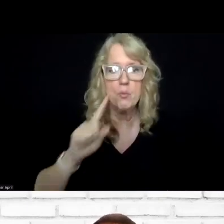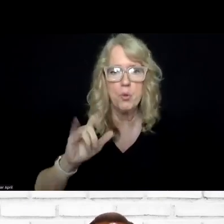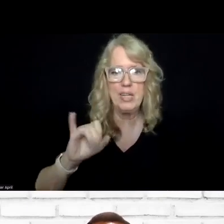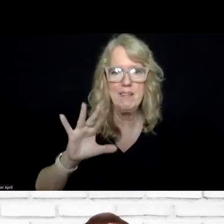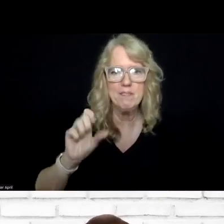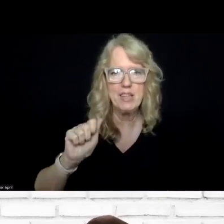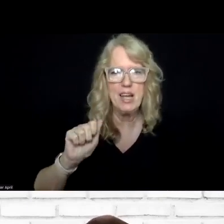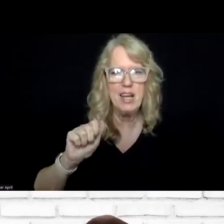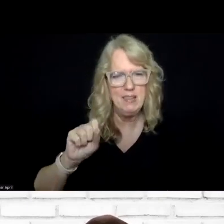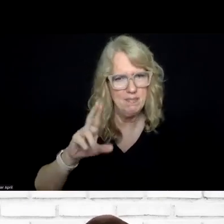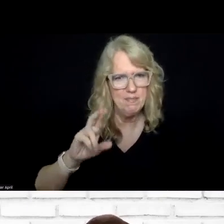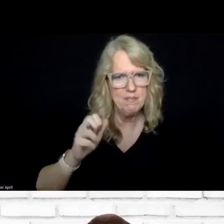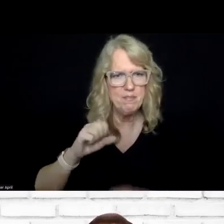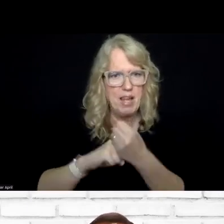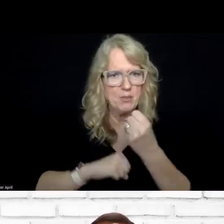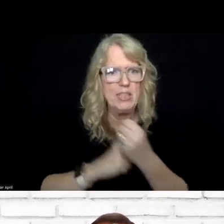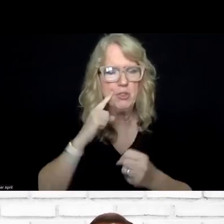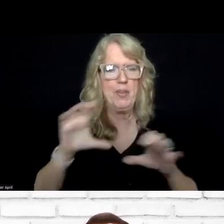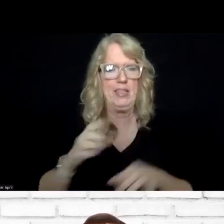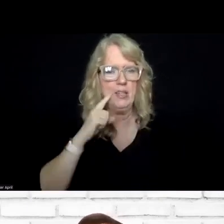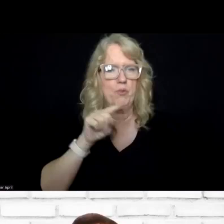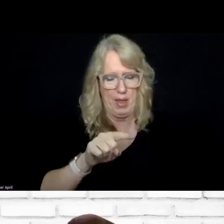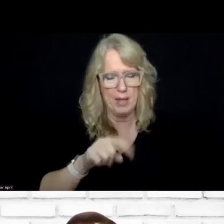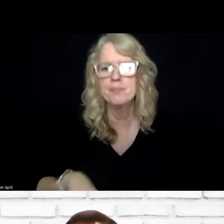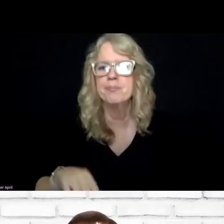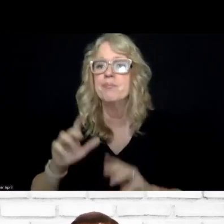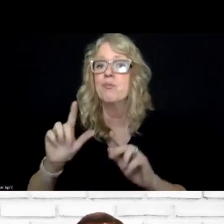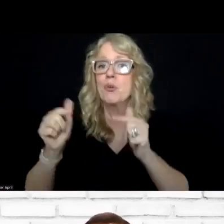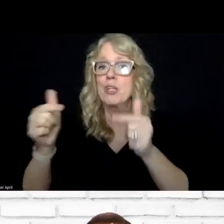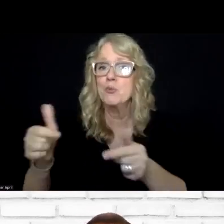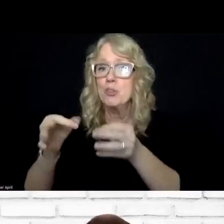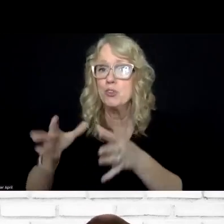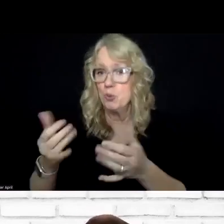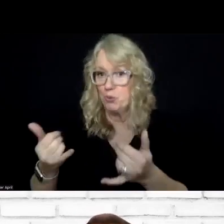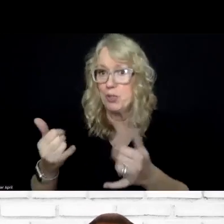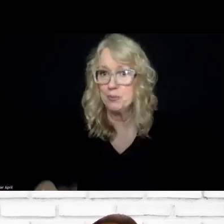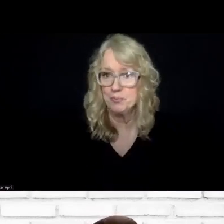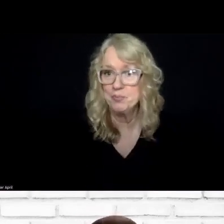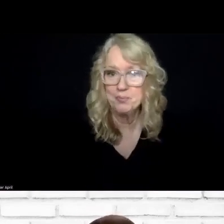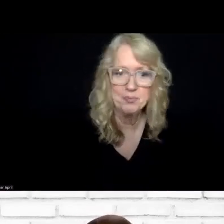did the survey for Pew. And another study that did come up was a study that was